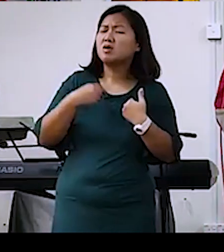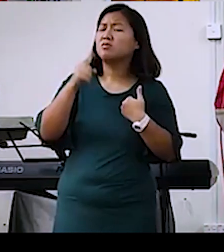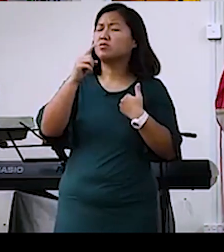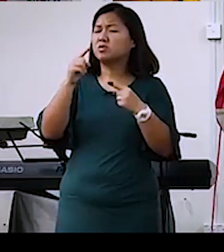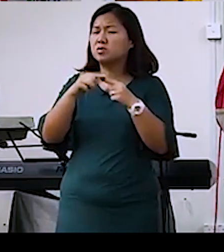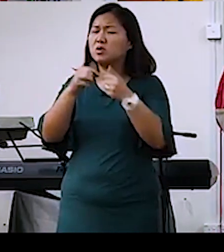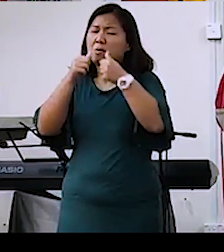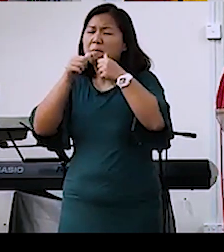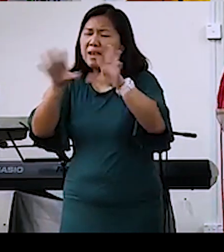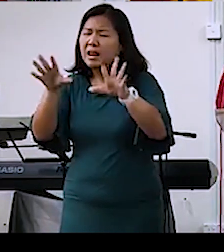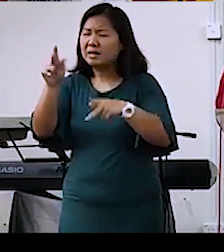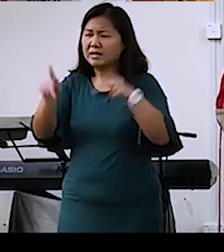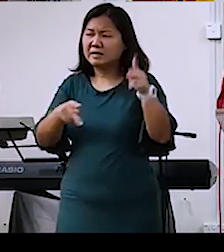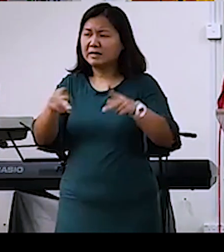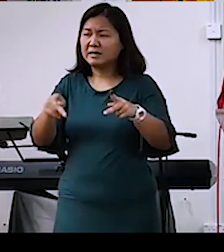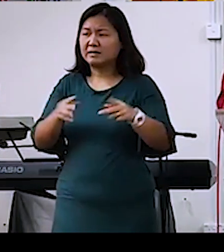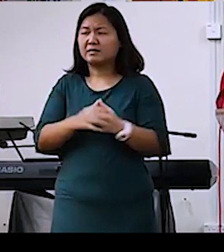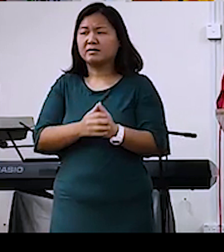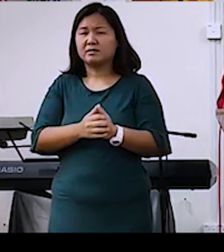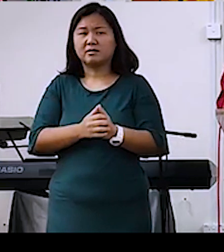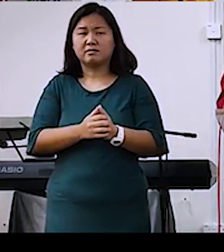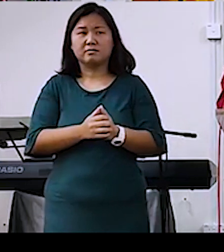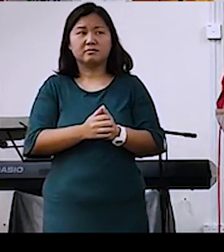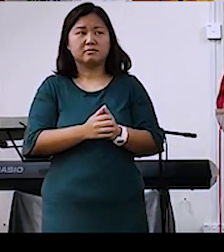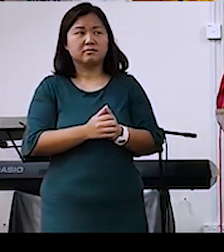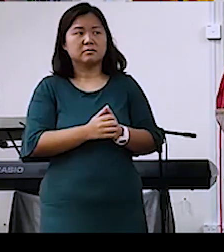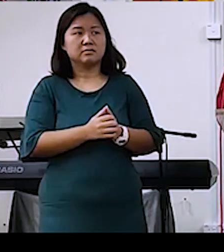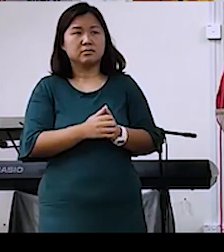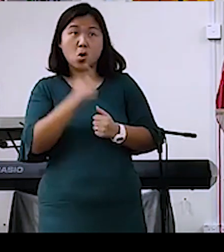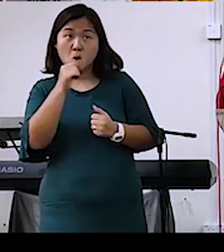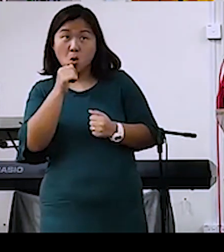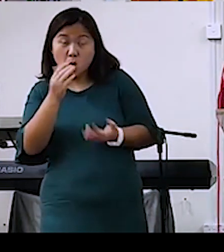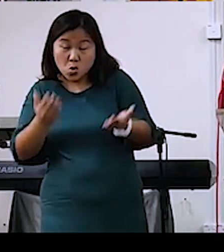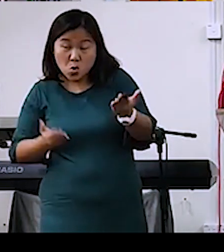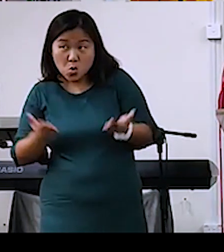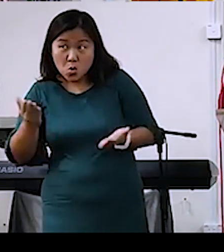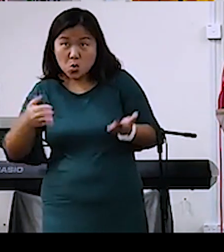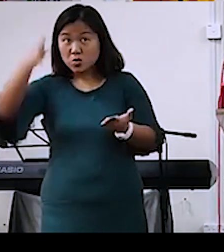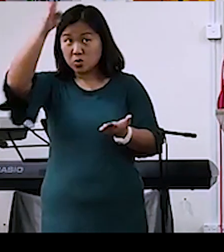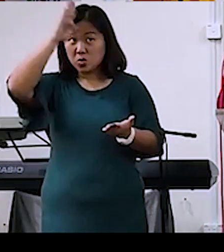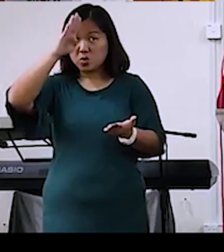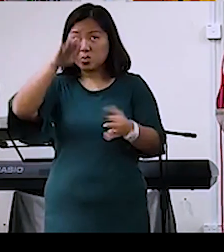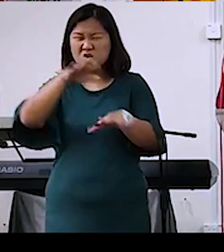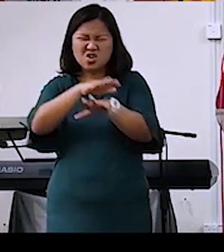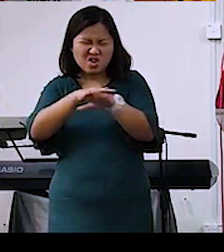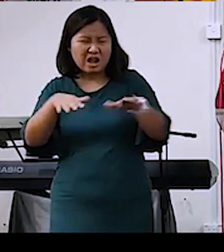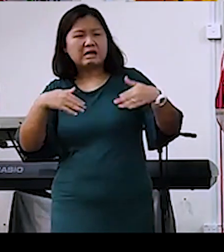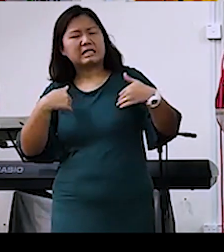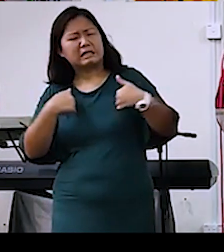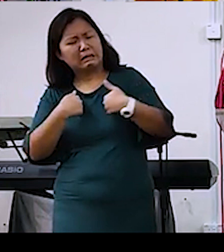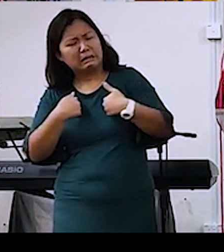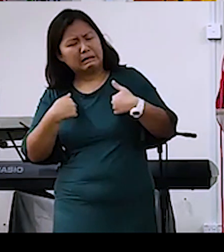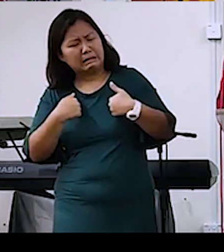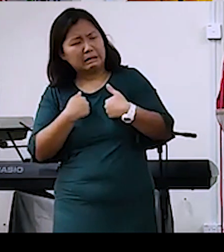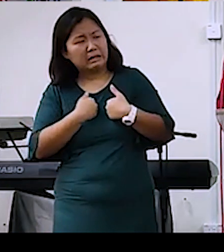Josephine. Be inspired by people like her. Be inspired by those who are serving God. Never grow tired. You know, and in